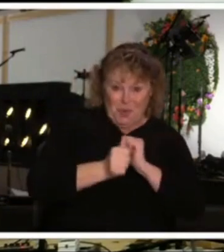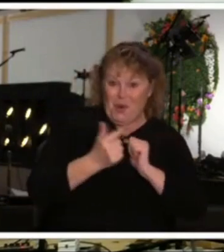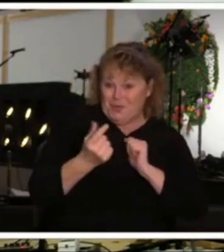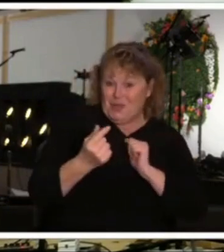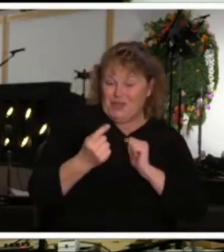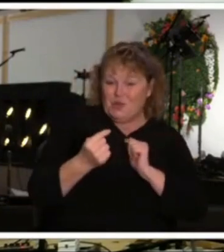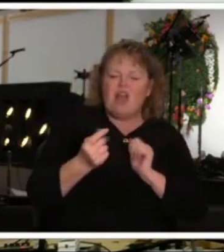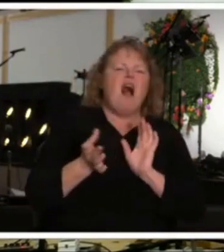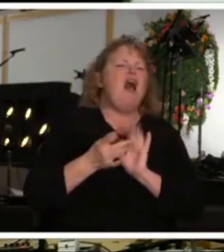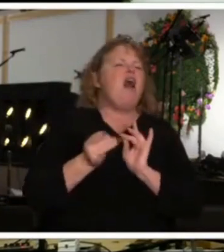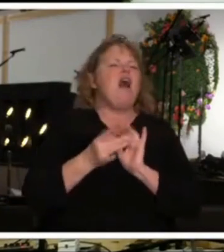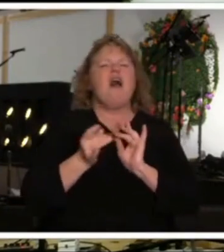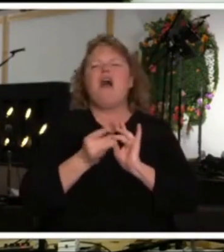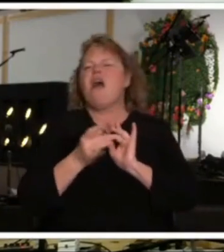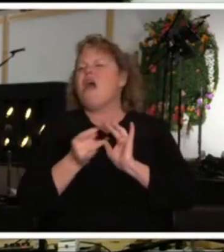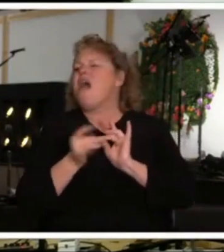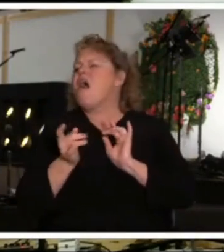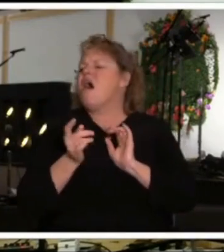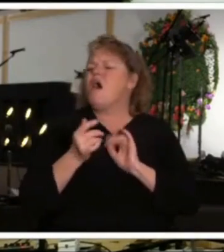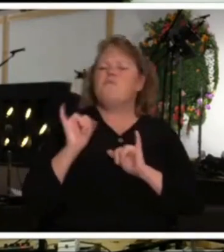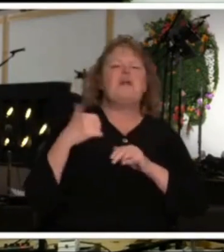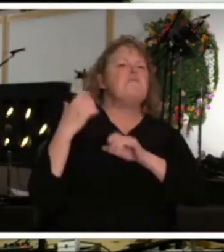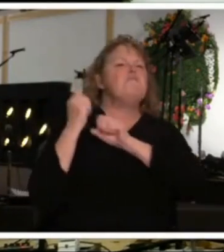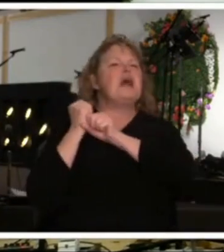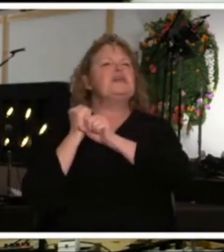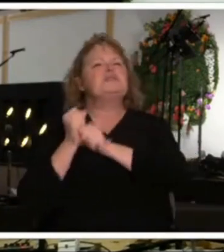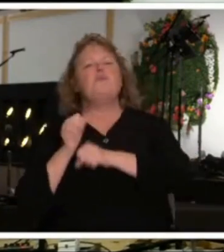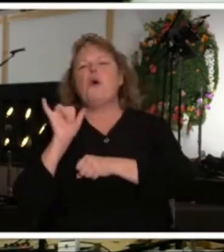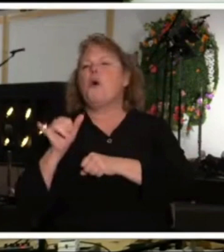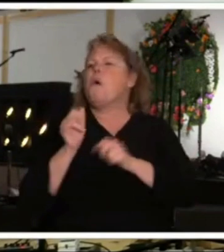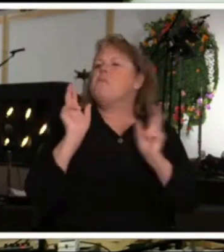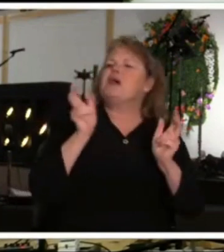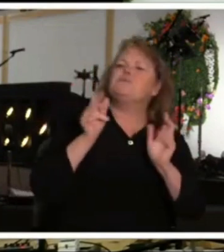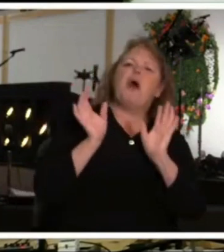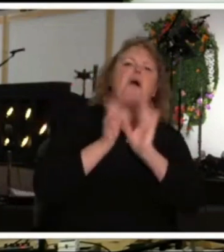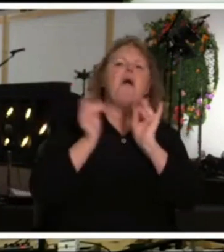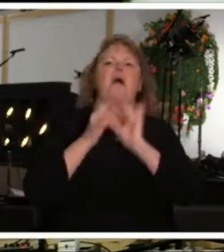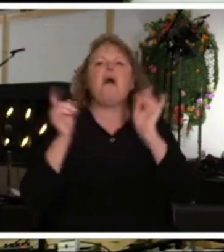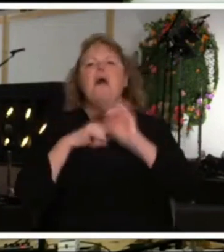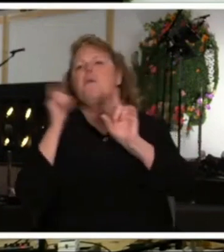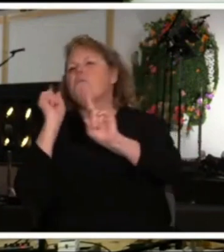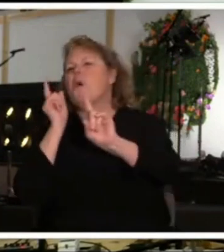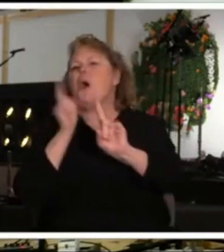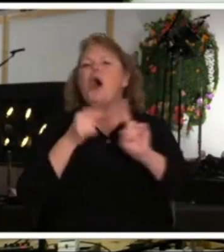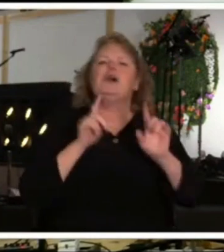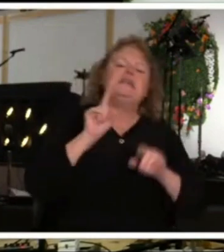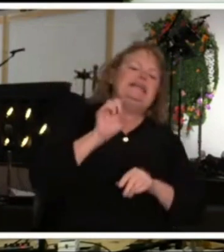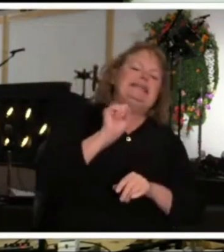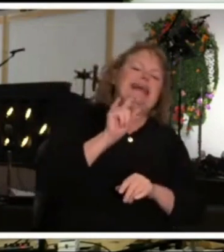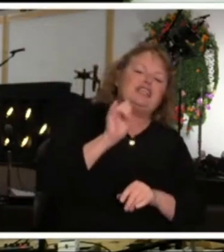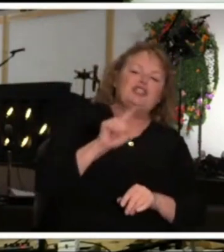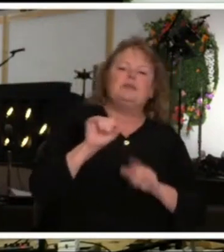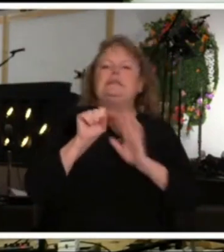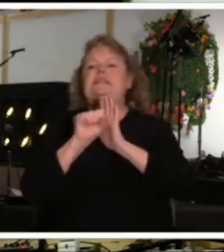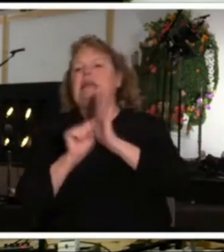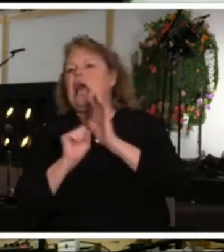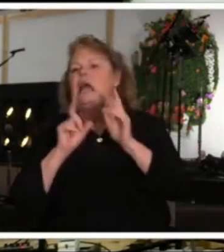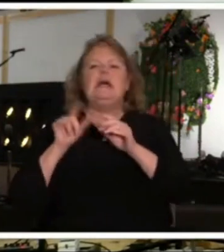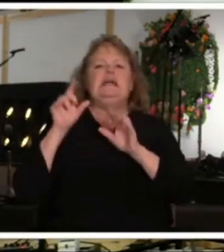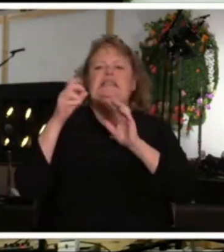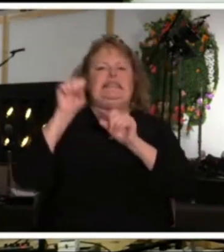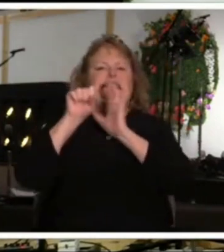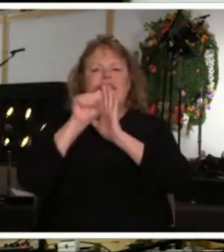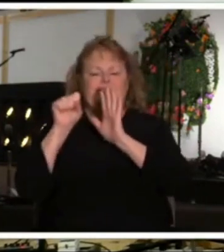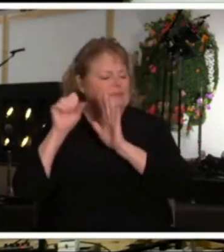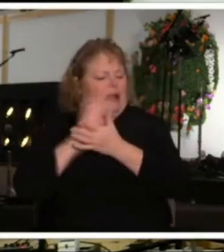man, they're talking and saying, oh, yo, he playing ball, man. He averaged 28 points a game, you know, double-double. We won sectionals, he won state. He get recruited here and there.